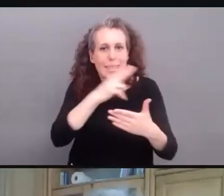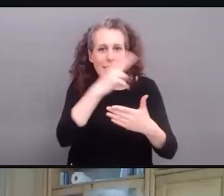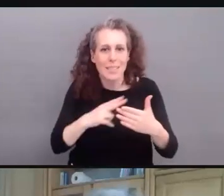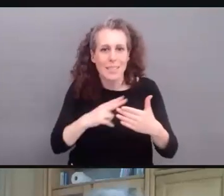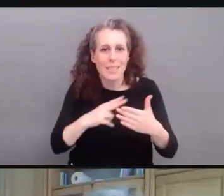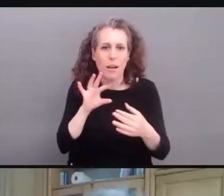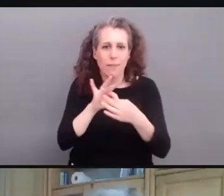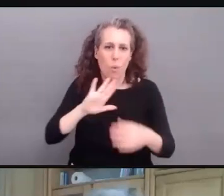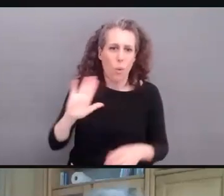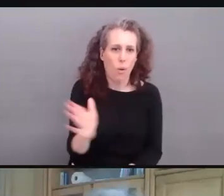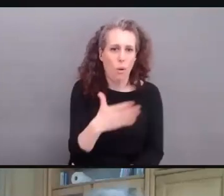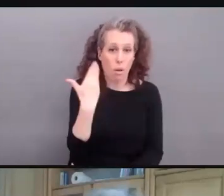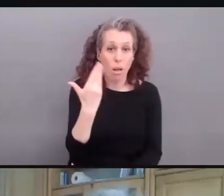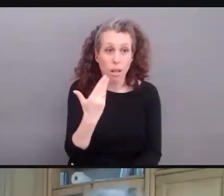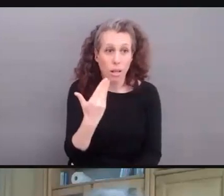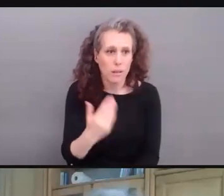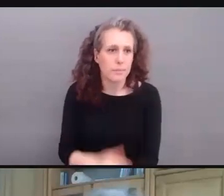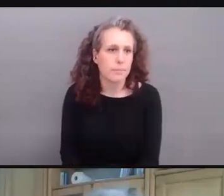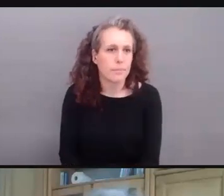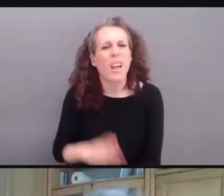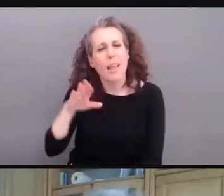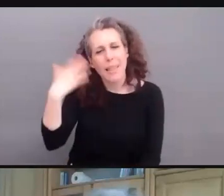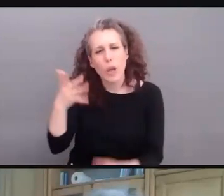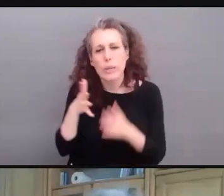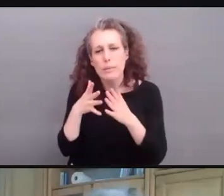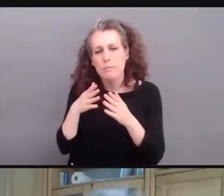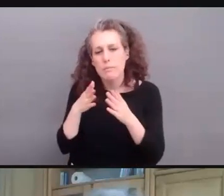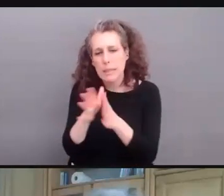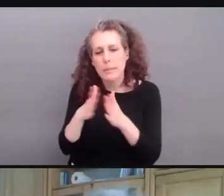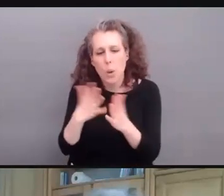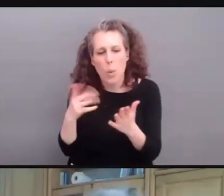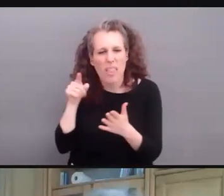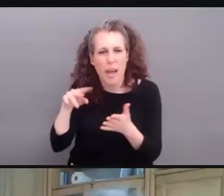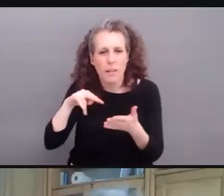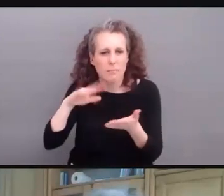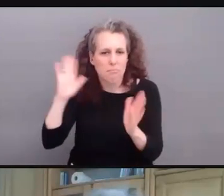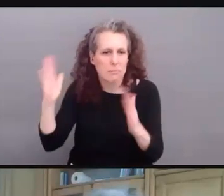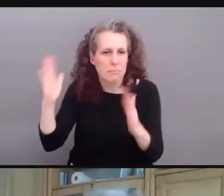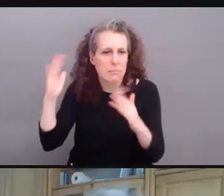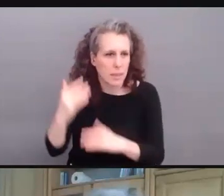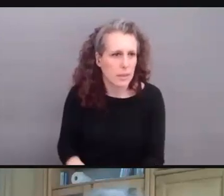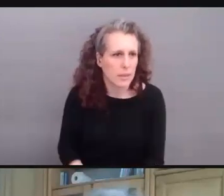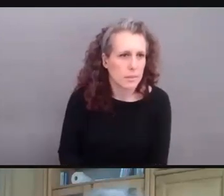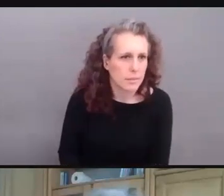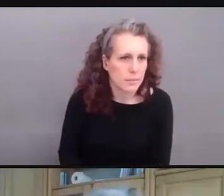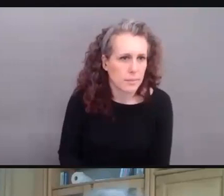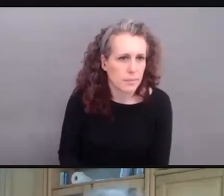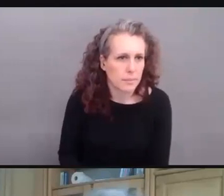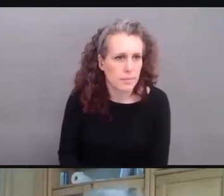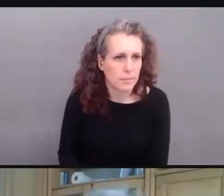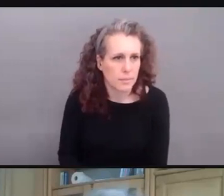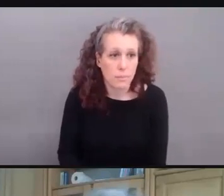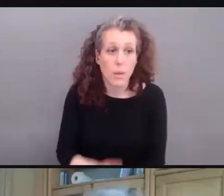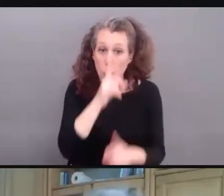information about what is meant by this. And it is applicable across the full spectrum of the built